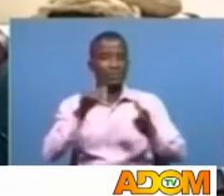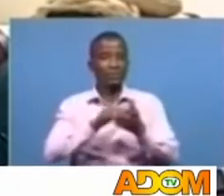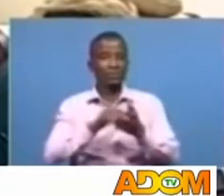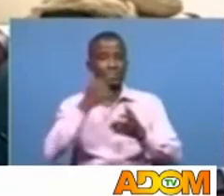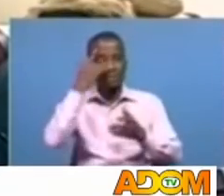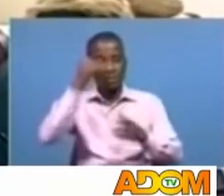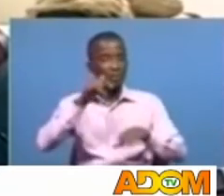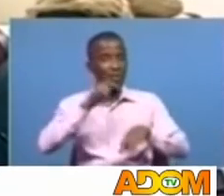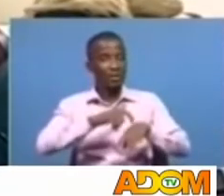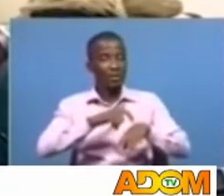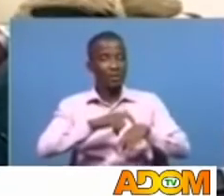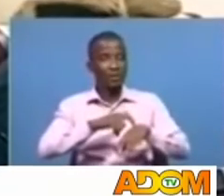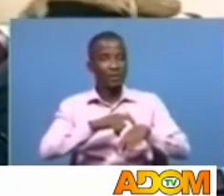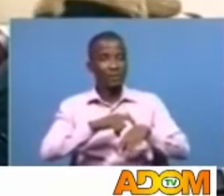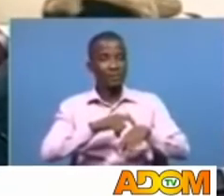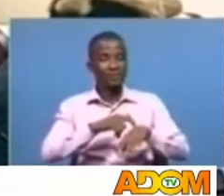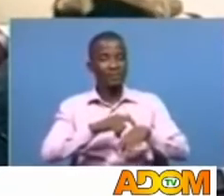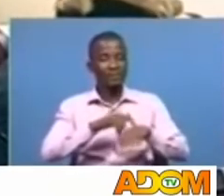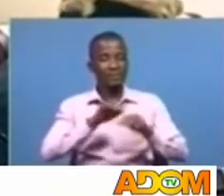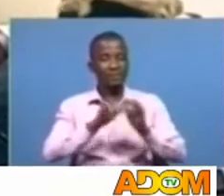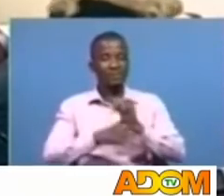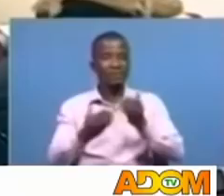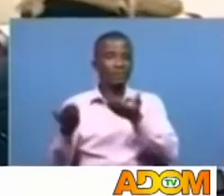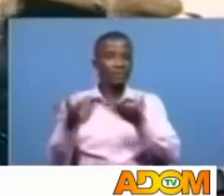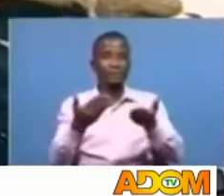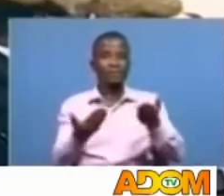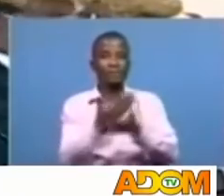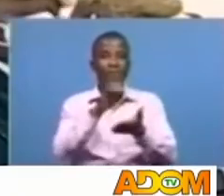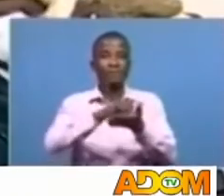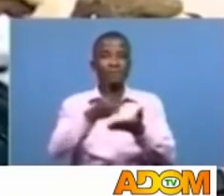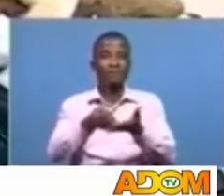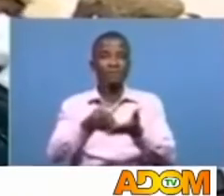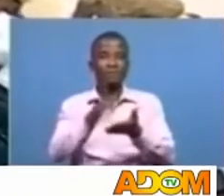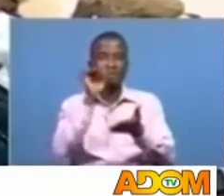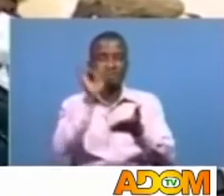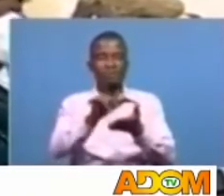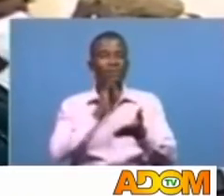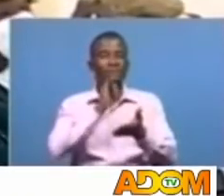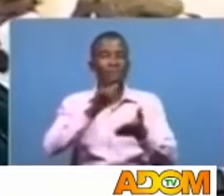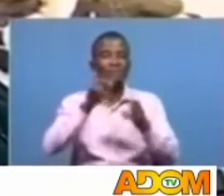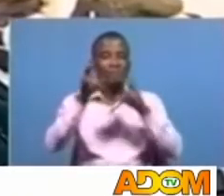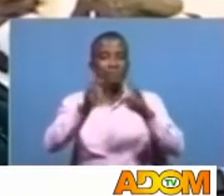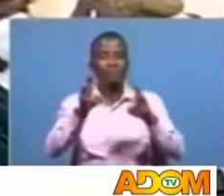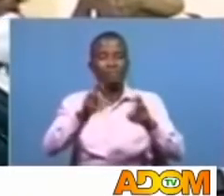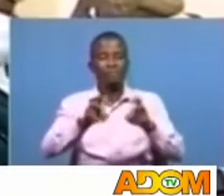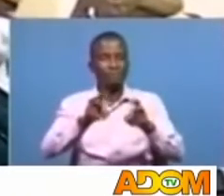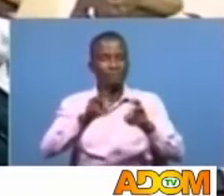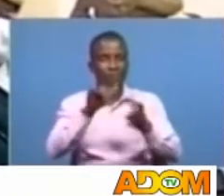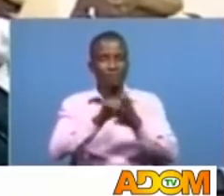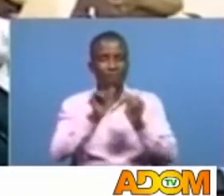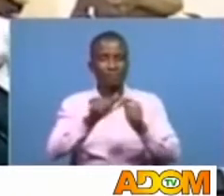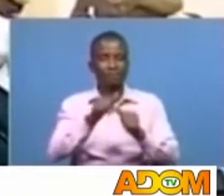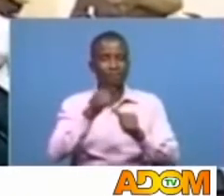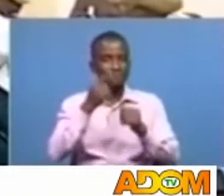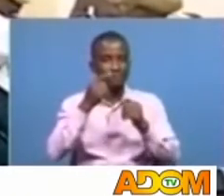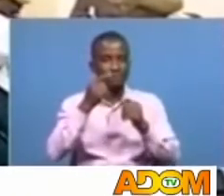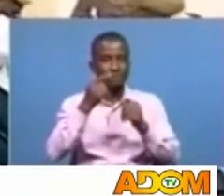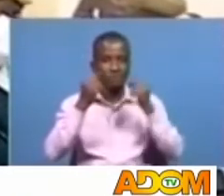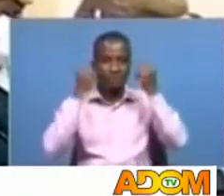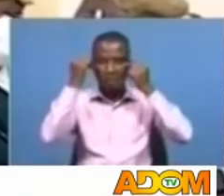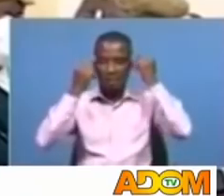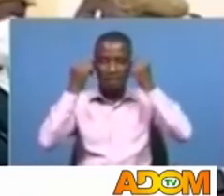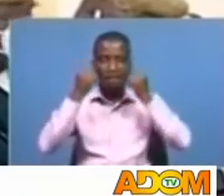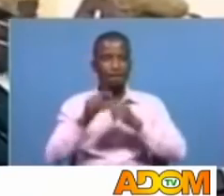time in instituting a fresh action. These are not factors that a review bench normally takes into consideration, my